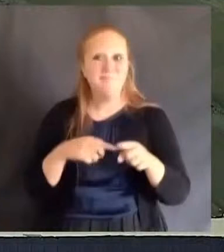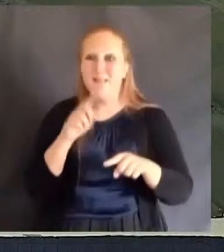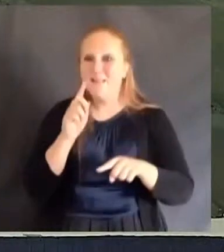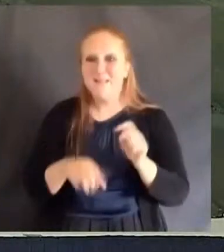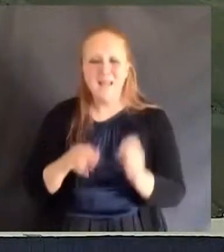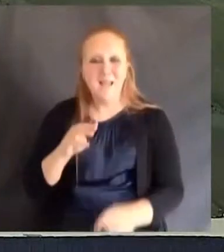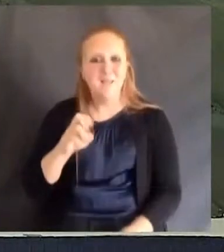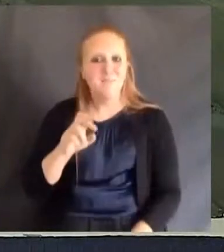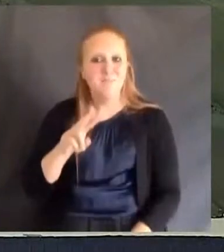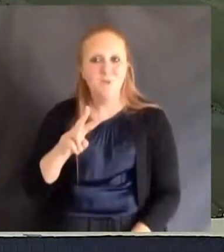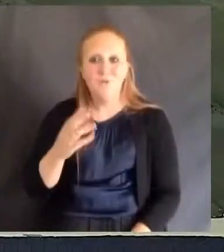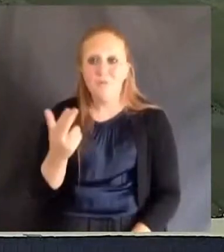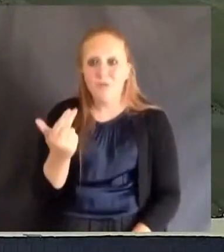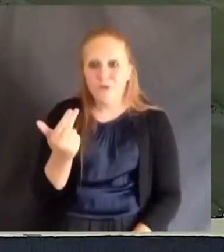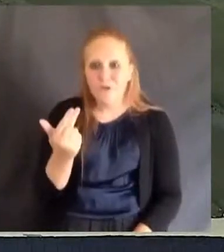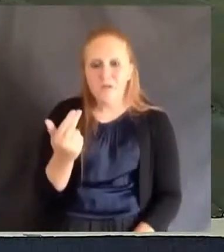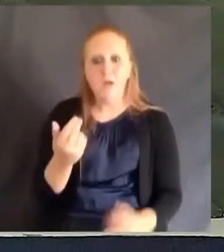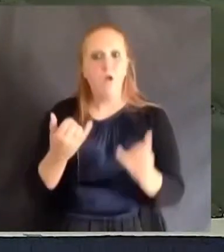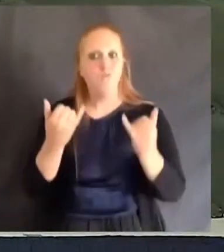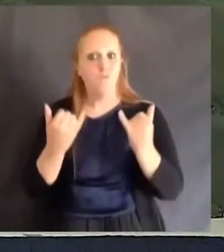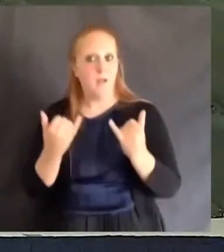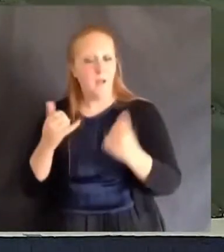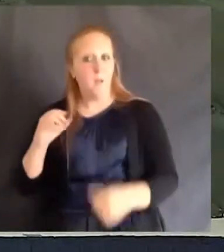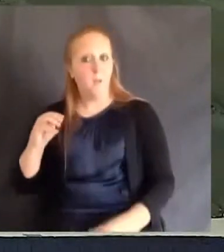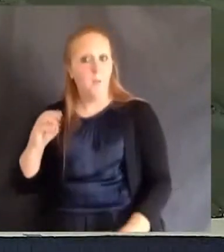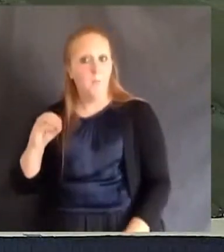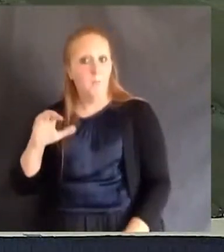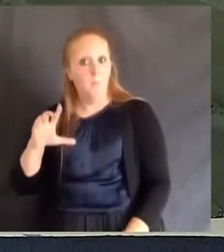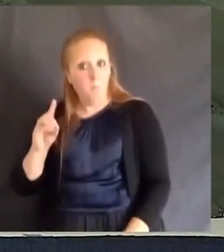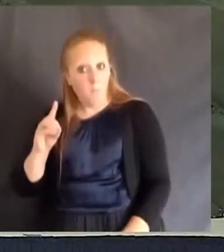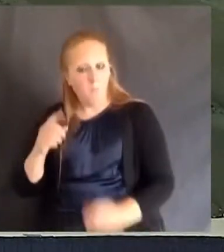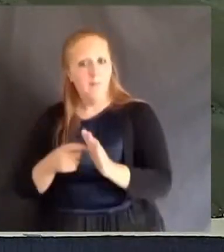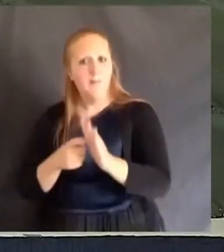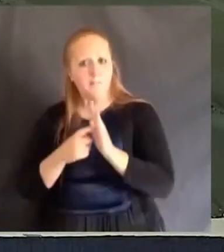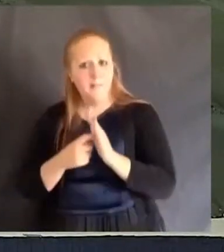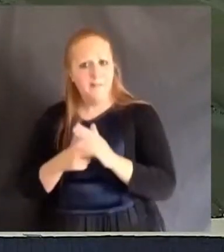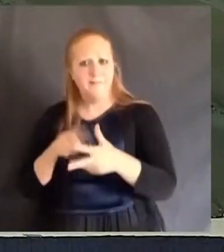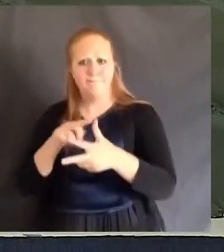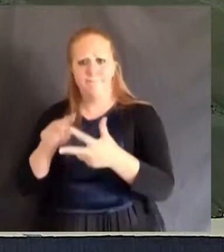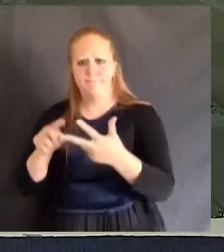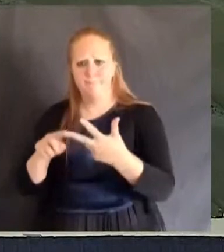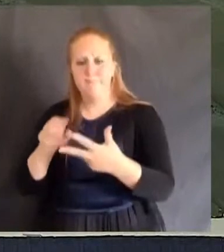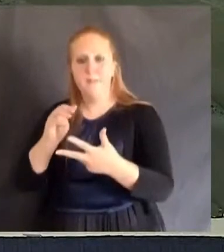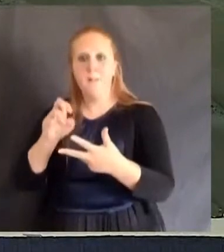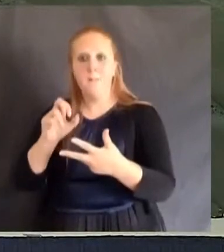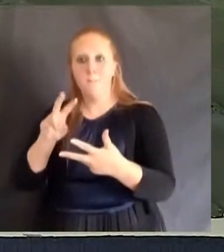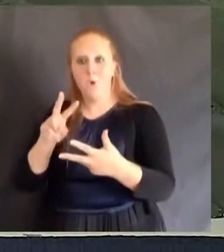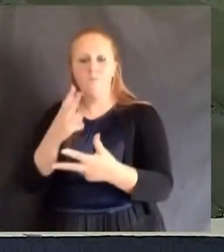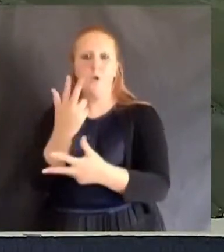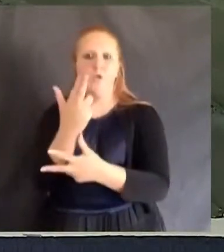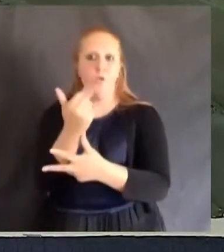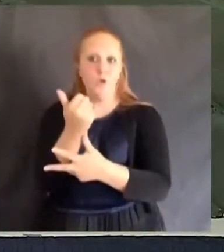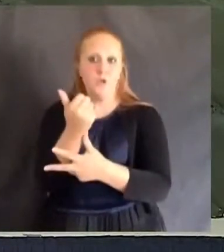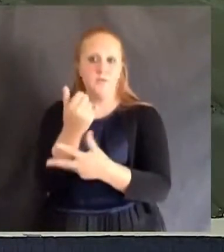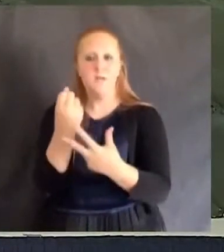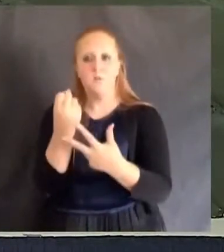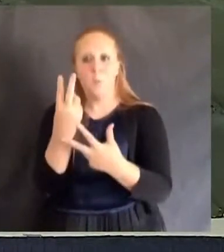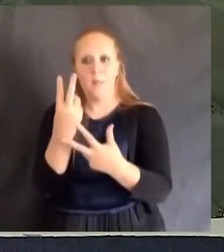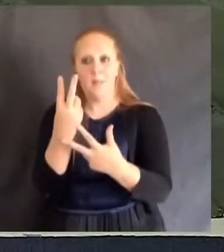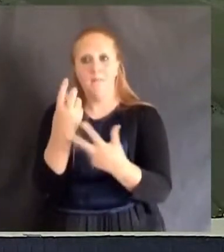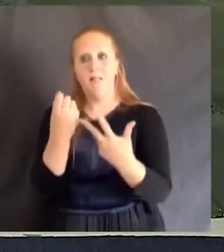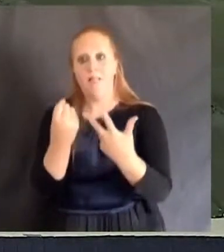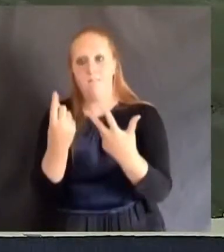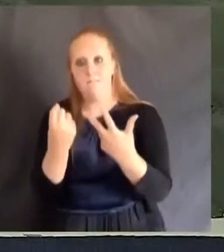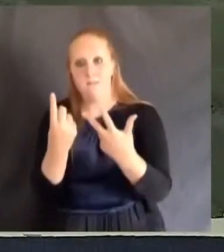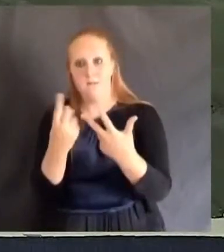we're saying with malls it has to be a MERV 13 or MERV 12 or MERV 11. Would that work in schools?